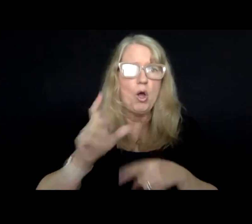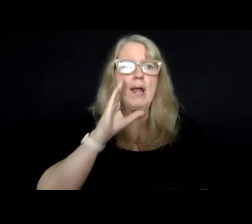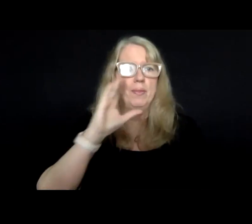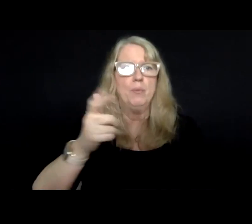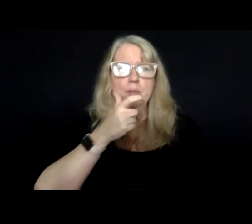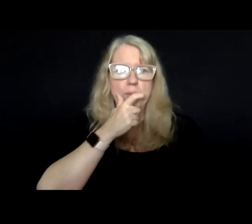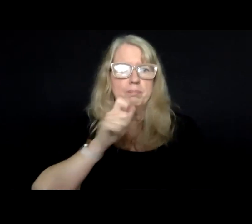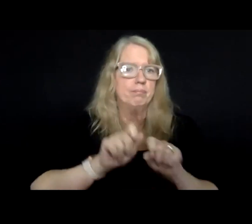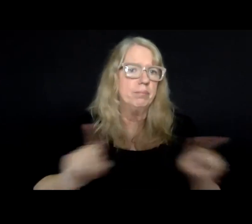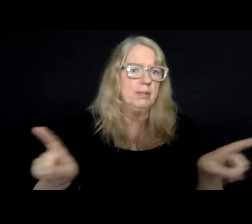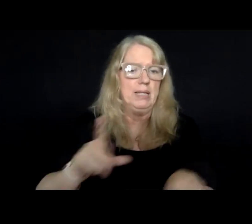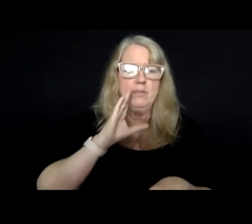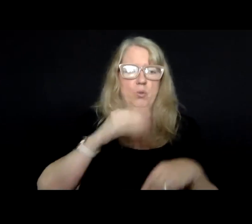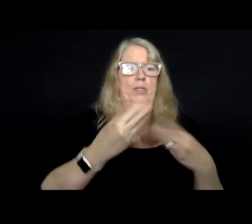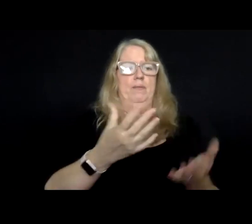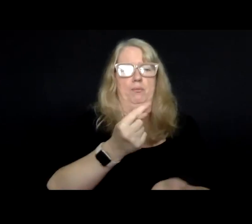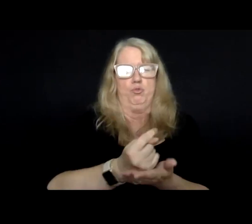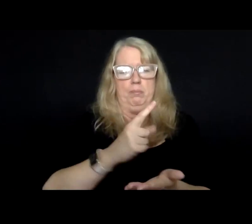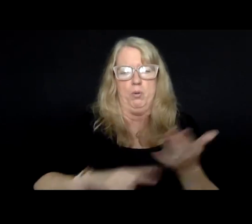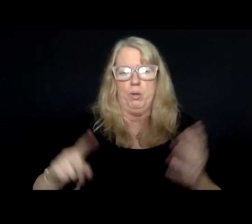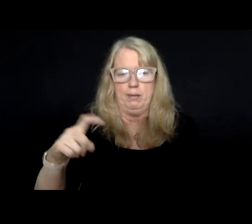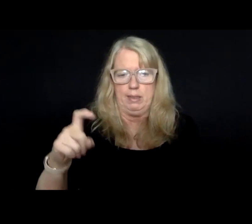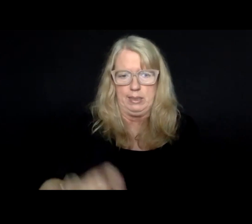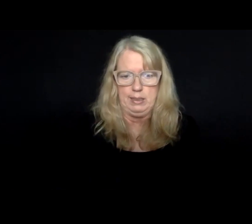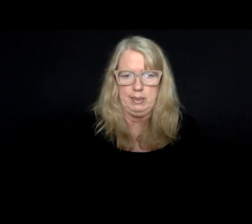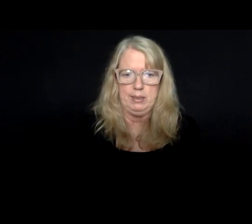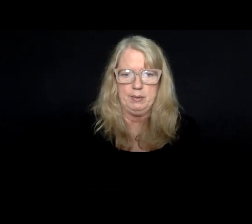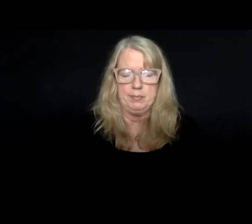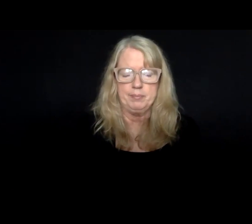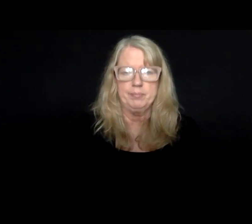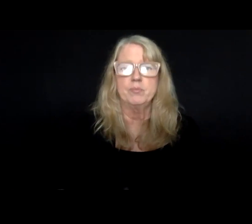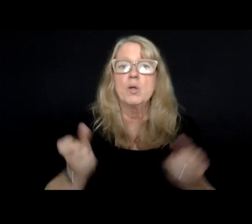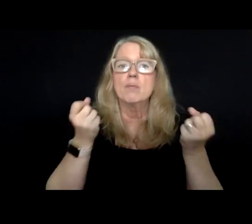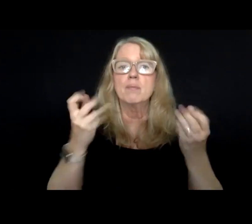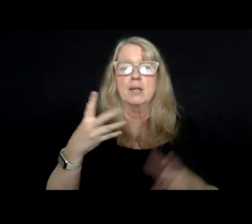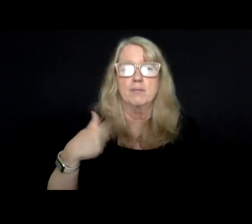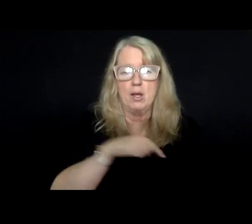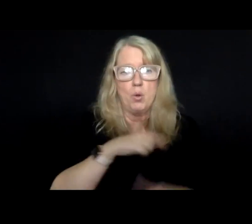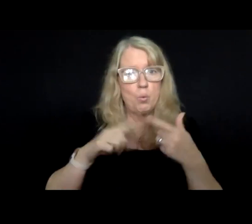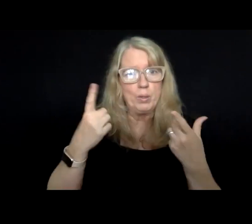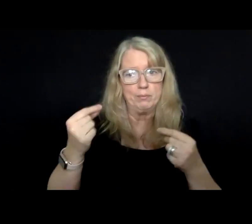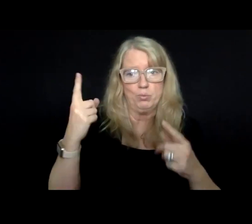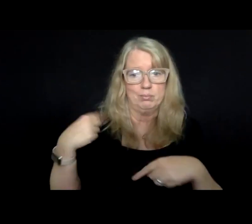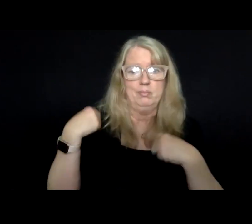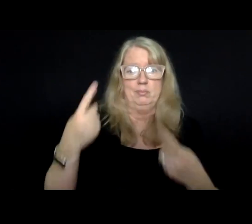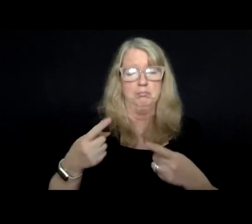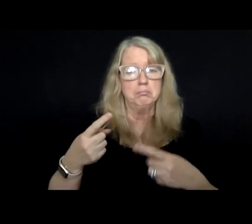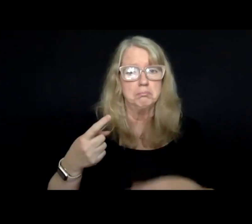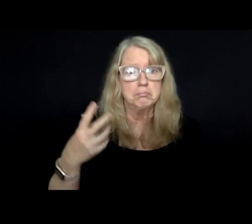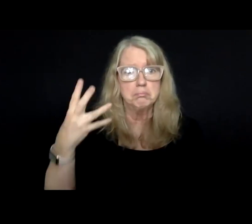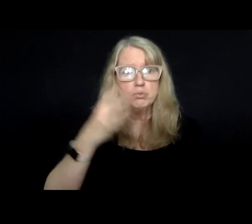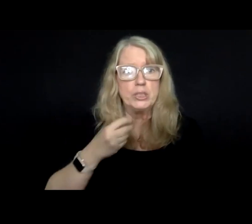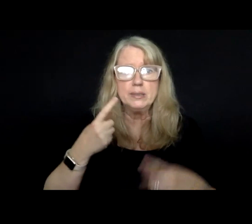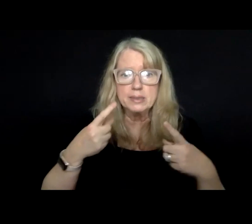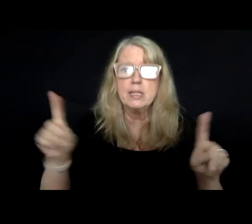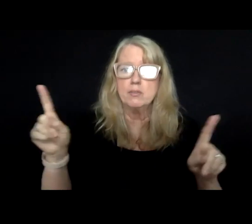out to get them the treatment they need. A lot of what we do since then, because we've been pretty successful, over